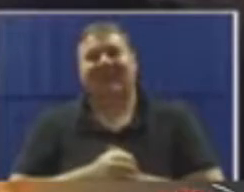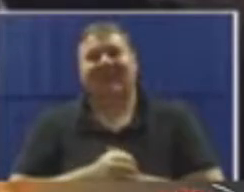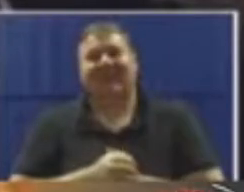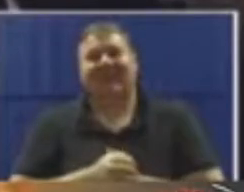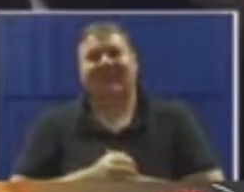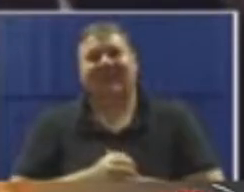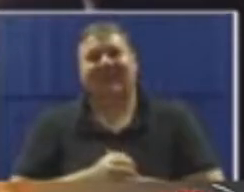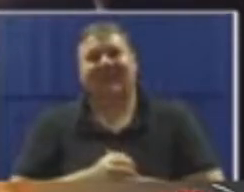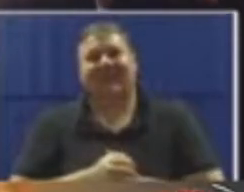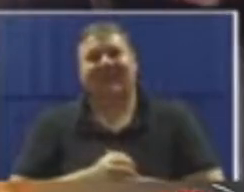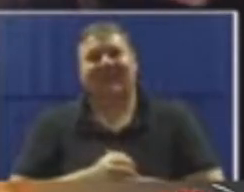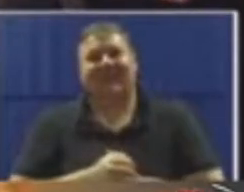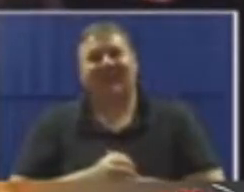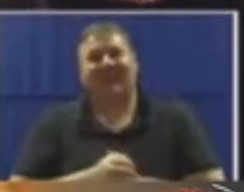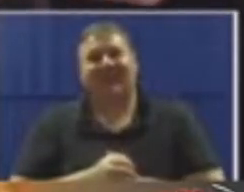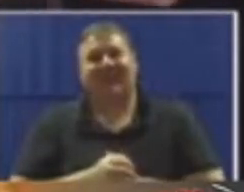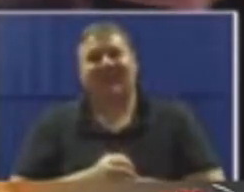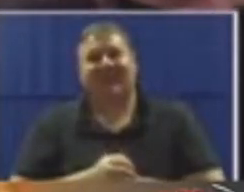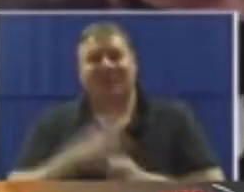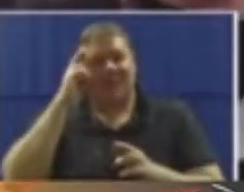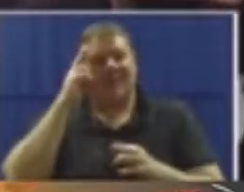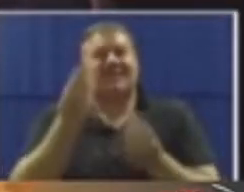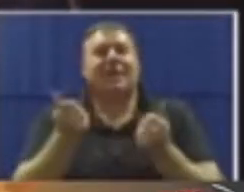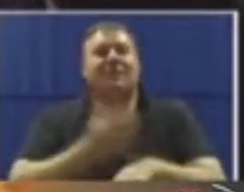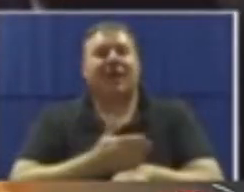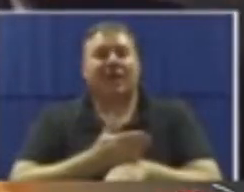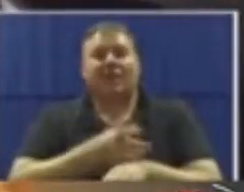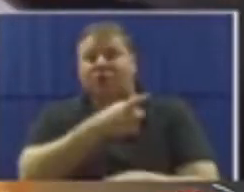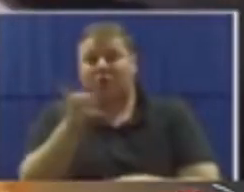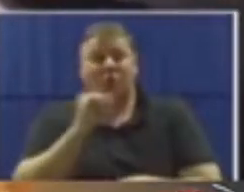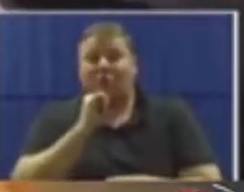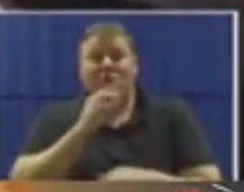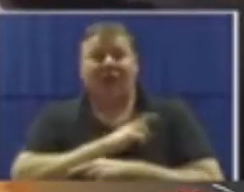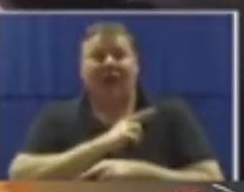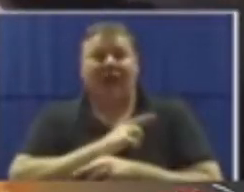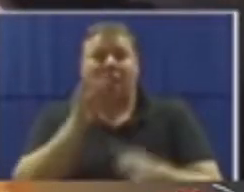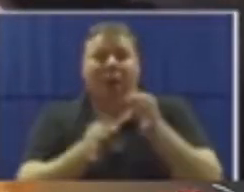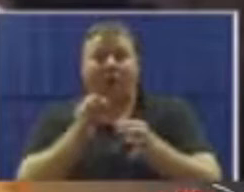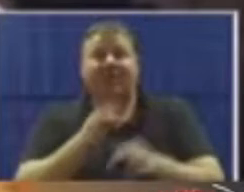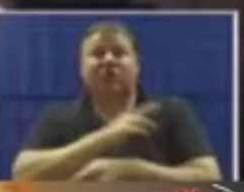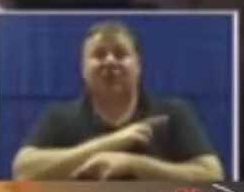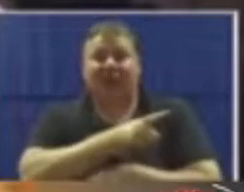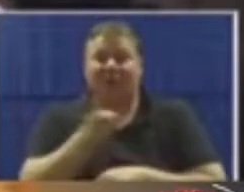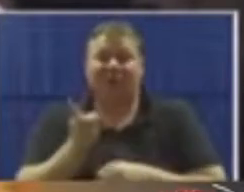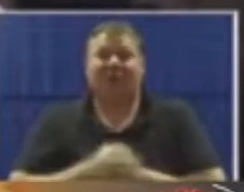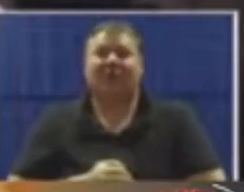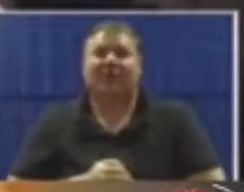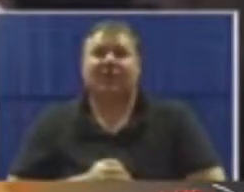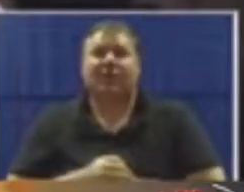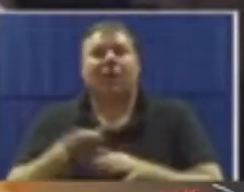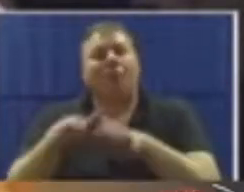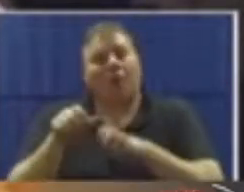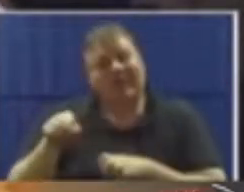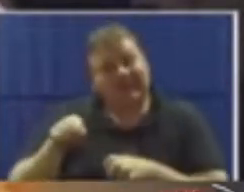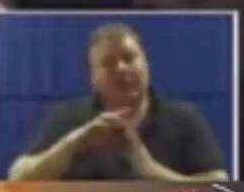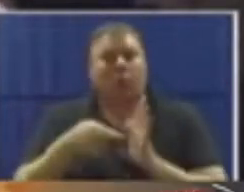remember sometimes you don't retire, politics retire you. The fact of the matter is, Honourable Speaker, that Parliament's got to play the specific